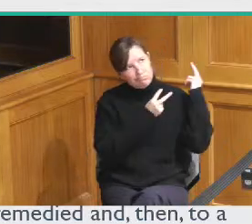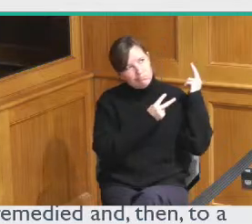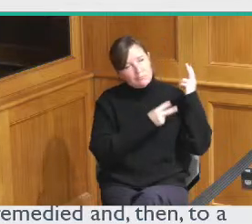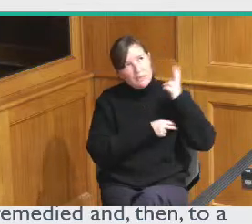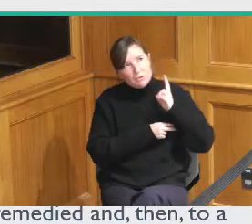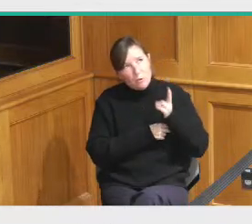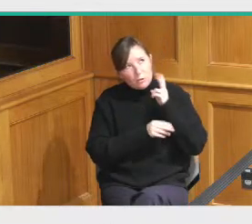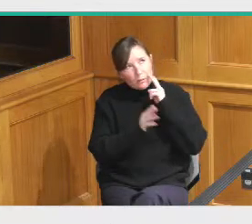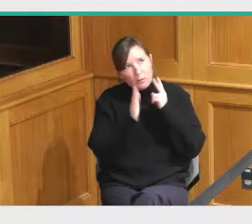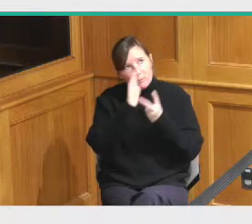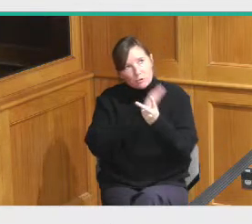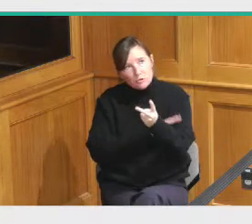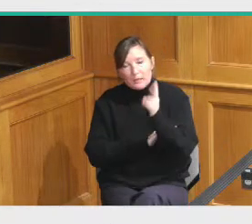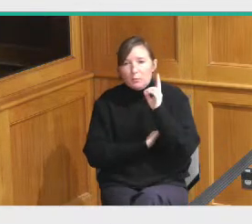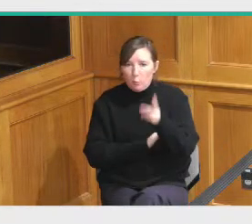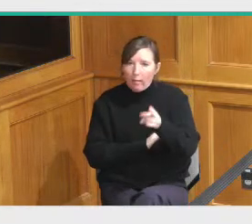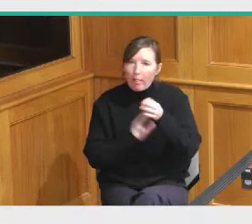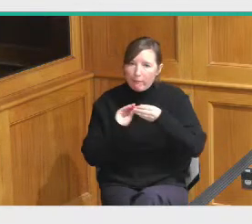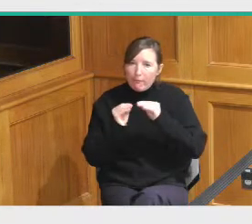think that will amount to.